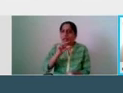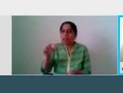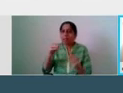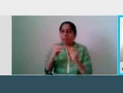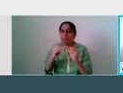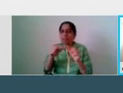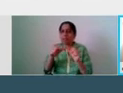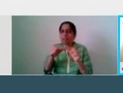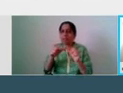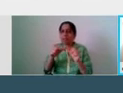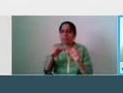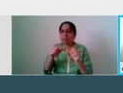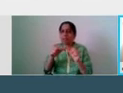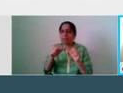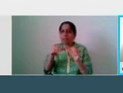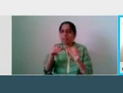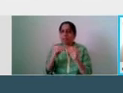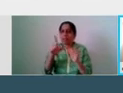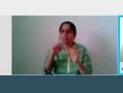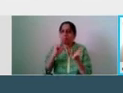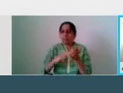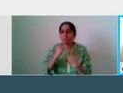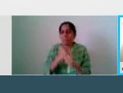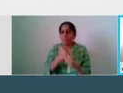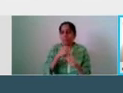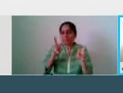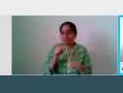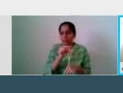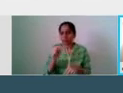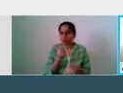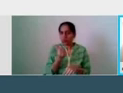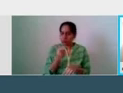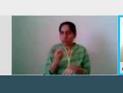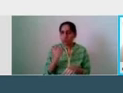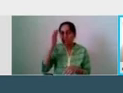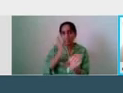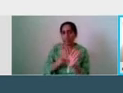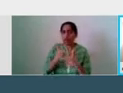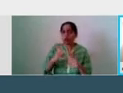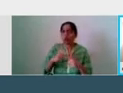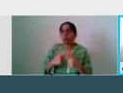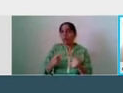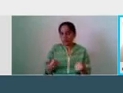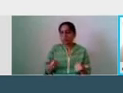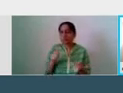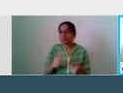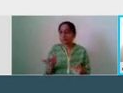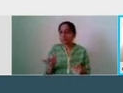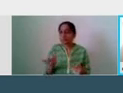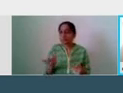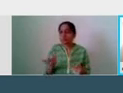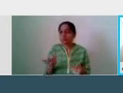uh similarly uh deaf children who are growing up on a deaf household that these parents are also sign language users